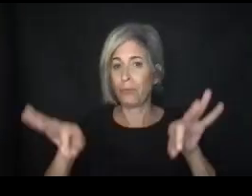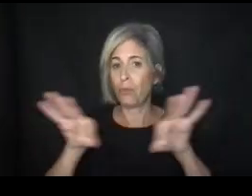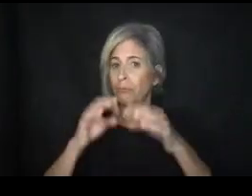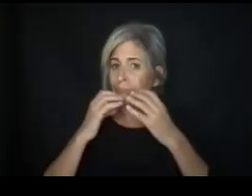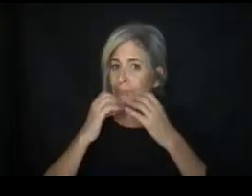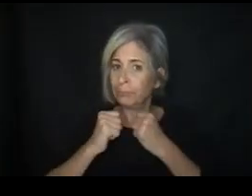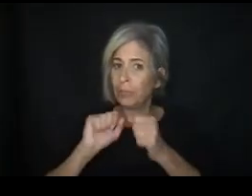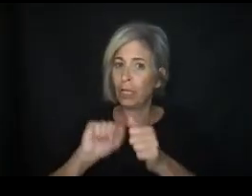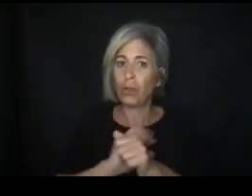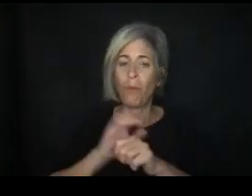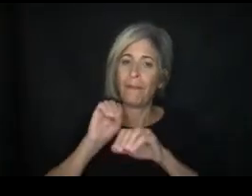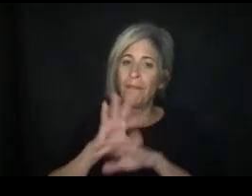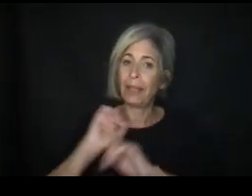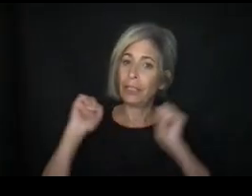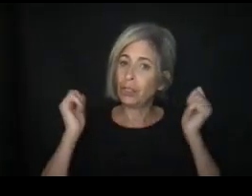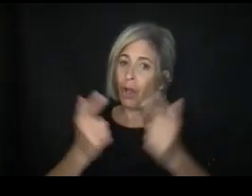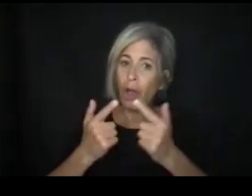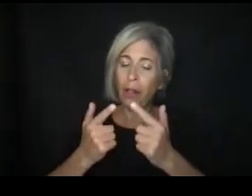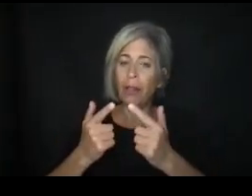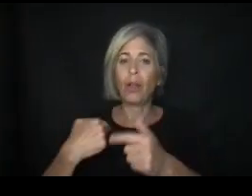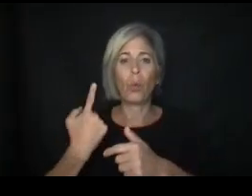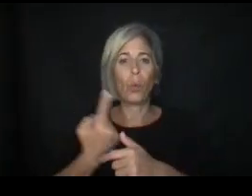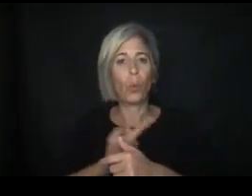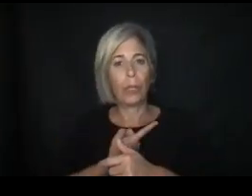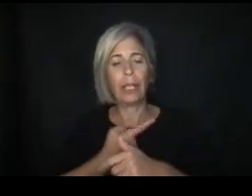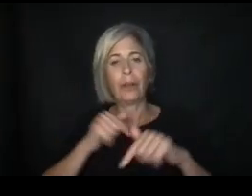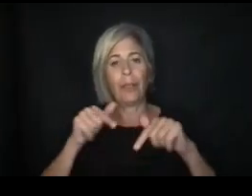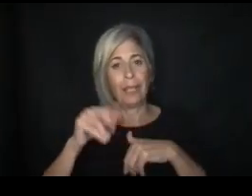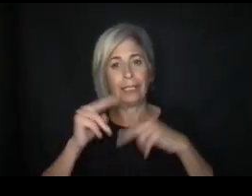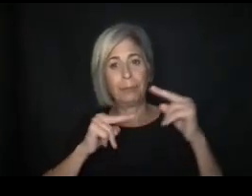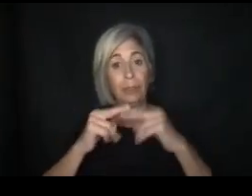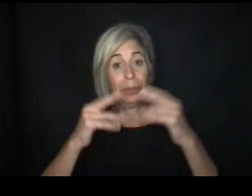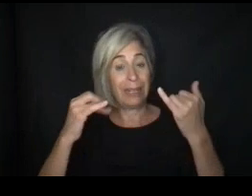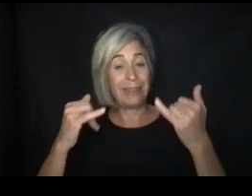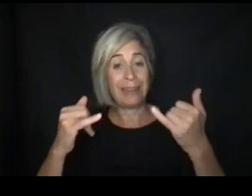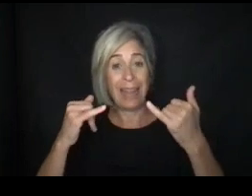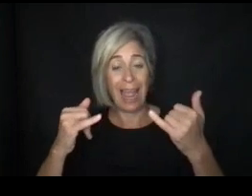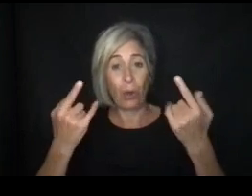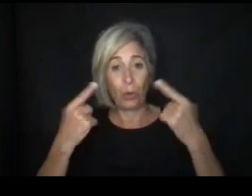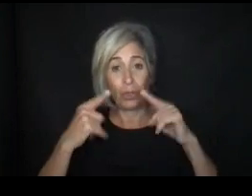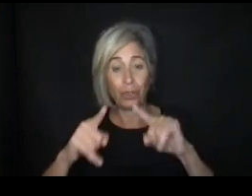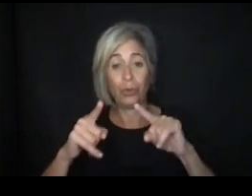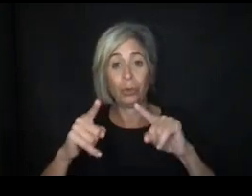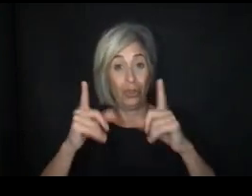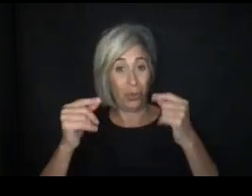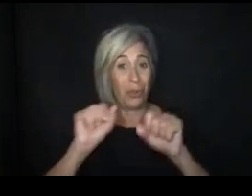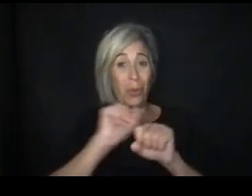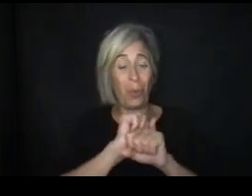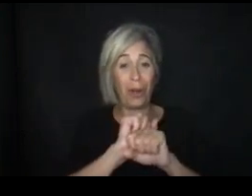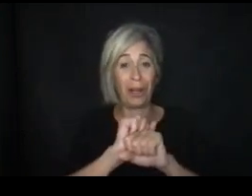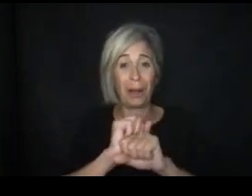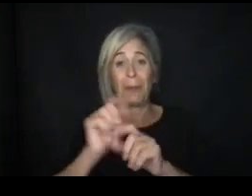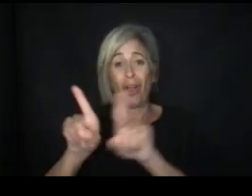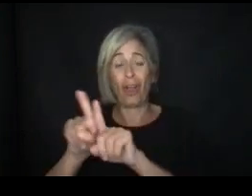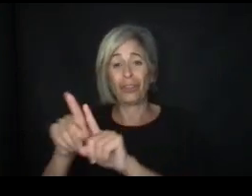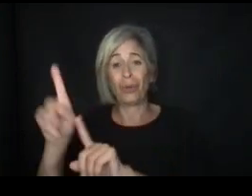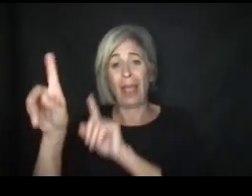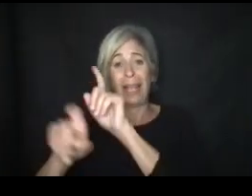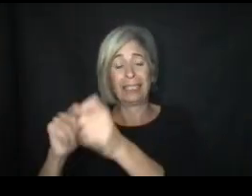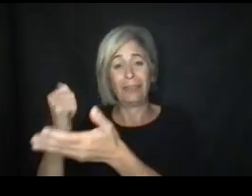us all. I think a lot of us are in this building right now doing the work, but asking for help and partnerships from the